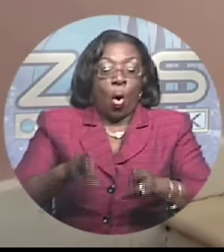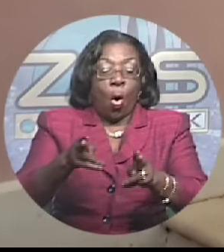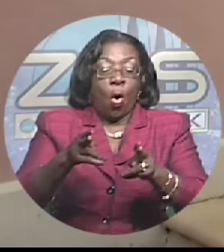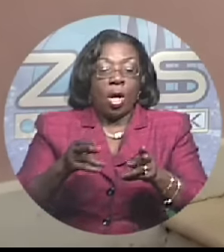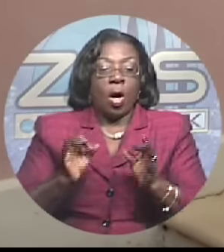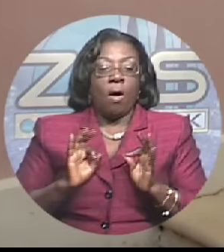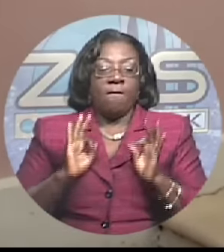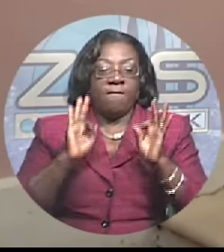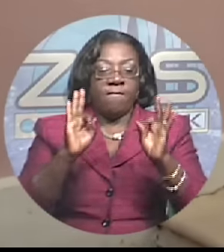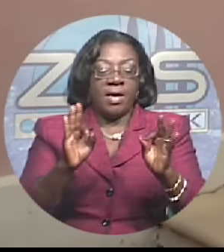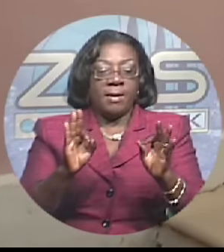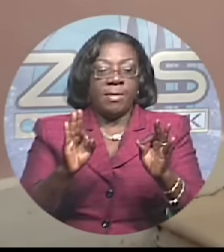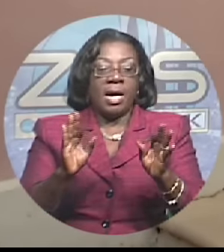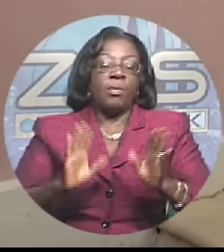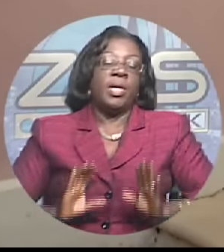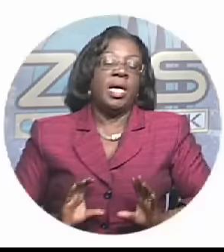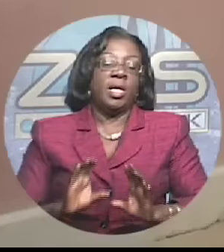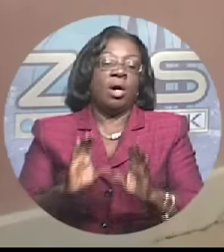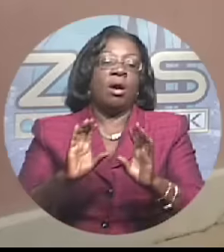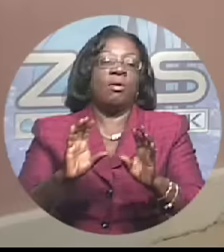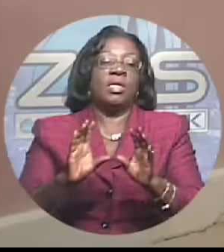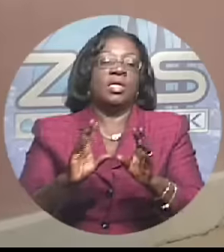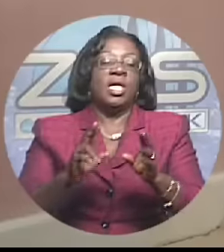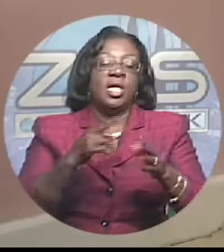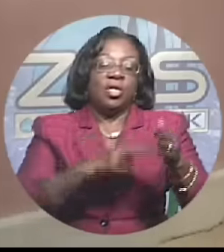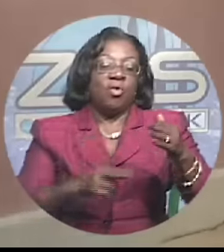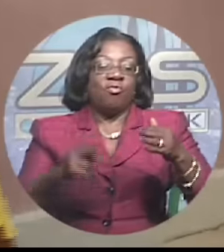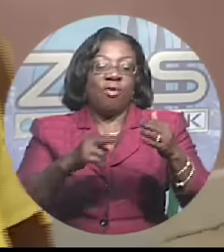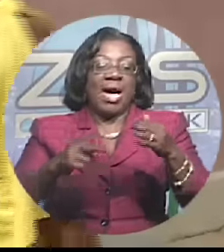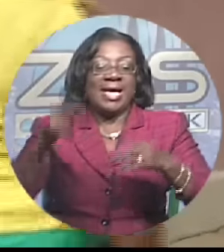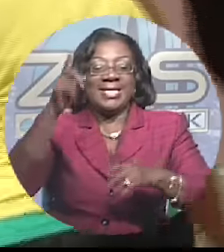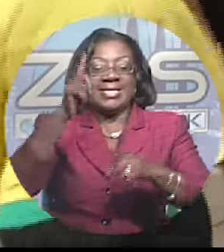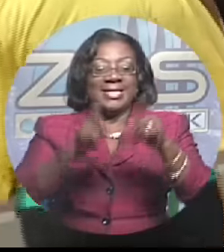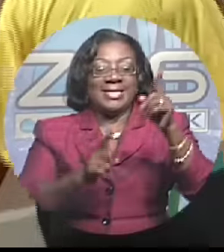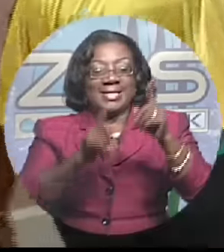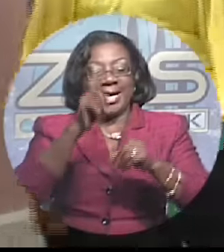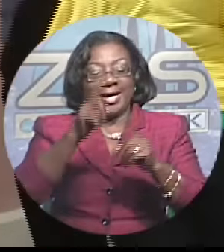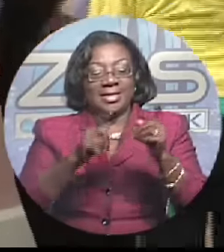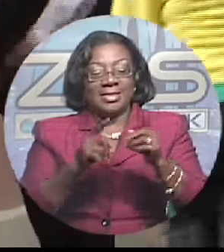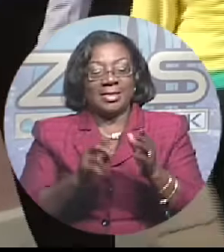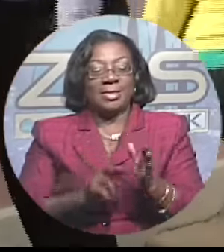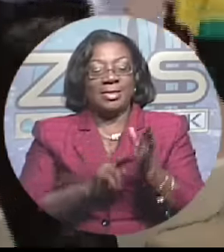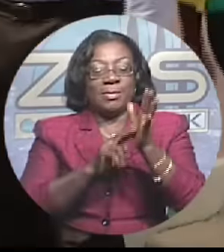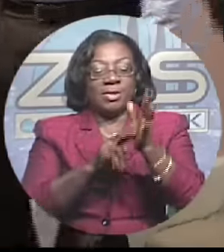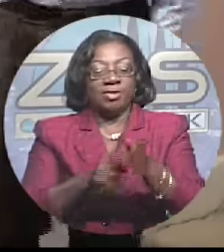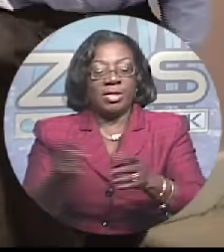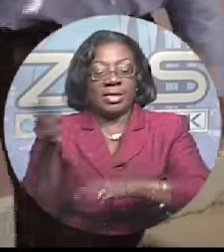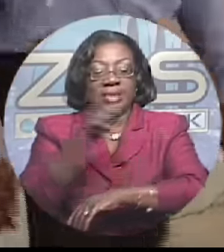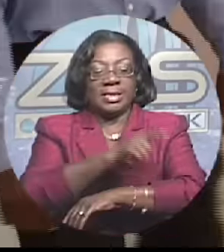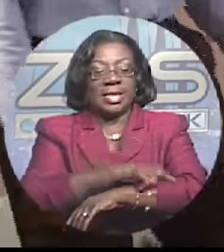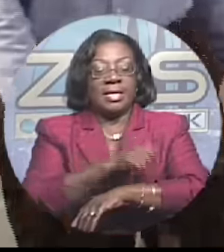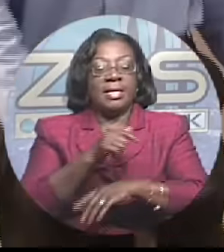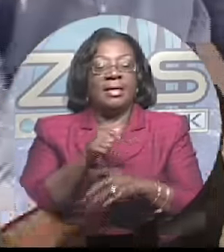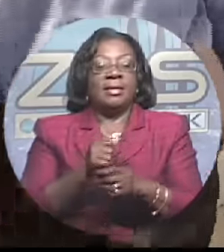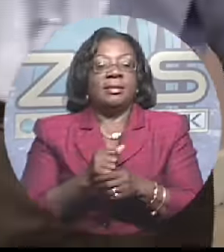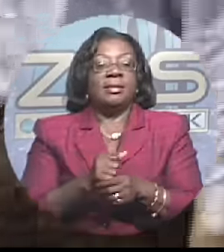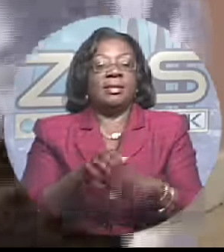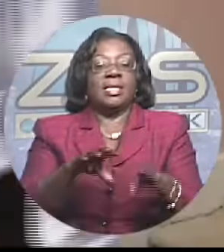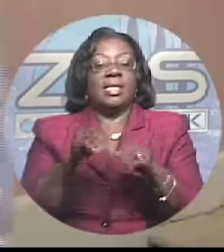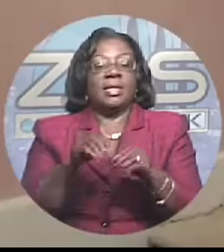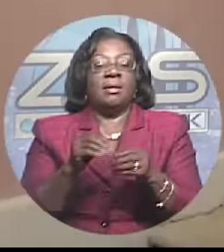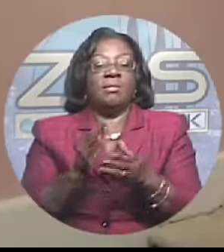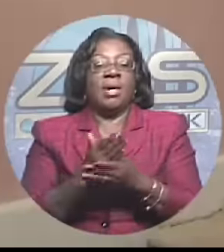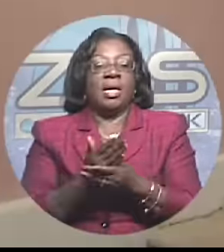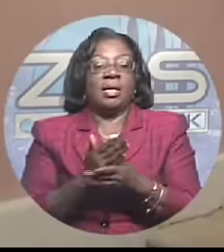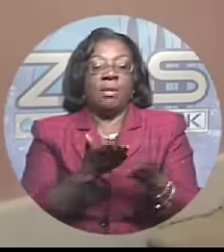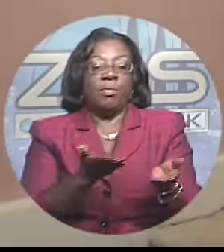also encourage the rising stars. And we wanted to demonstrate today some of the people who have taken that and made that a part of their lives,